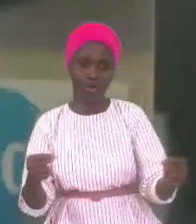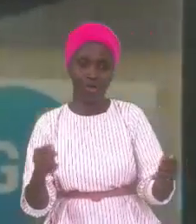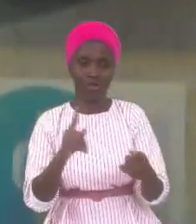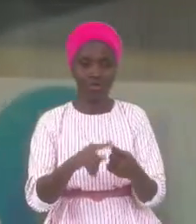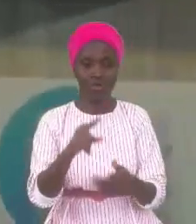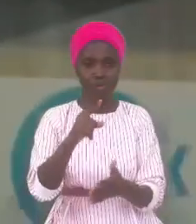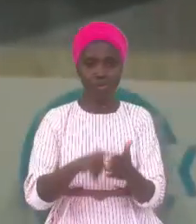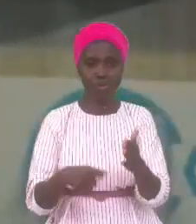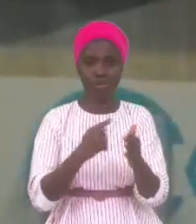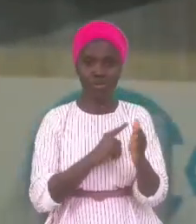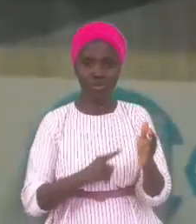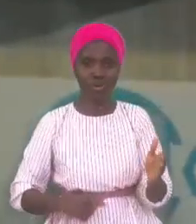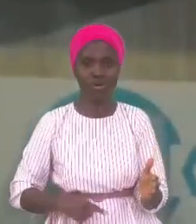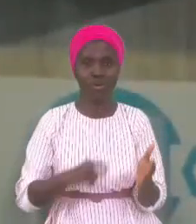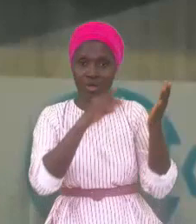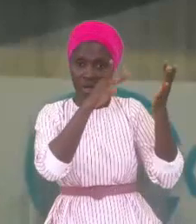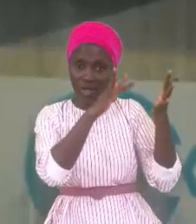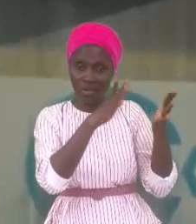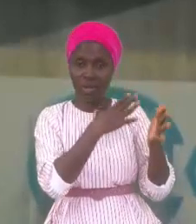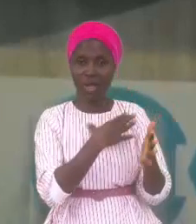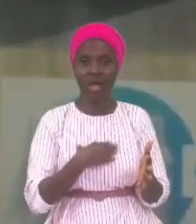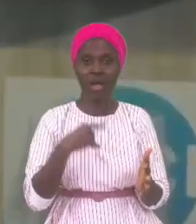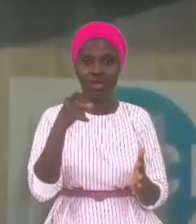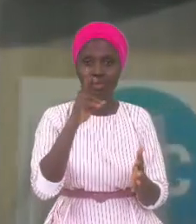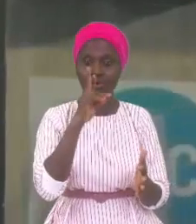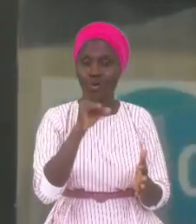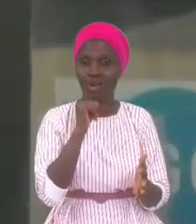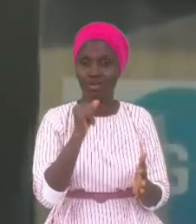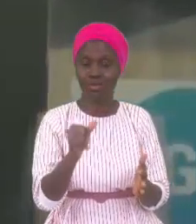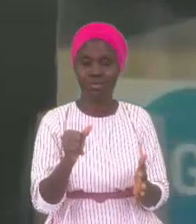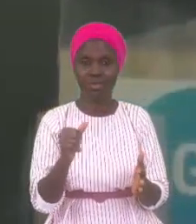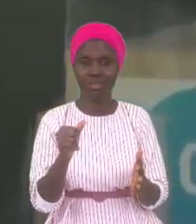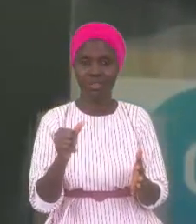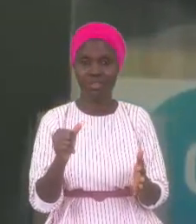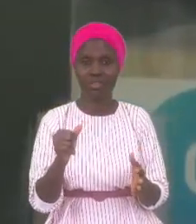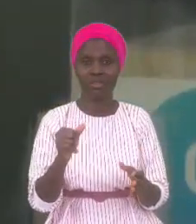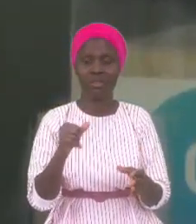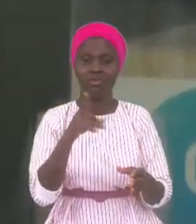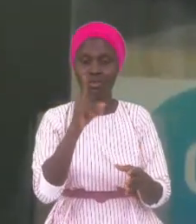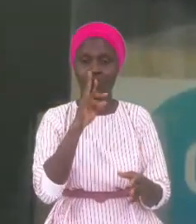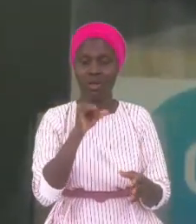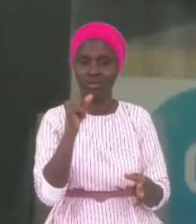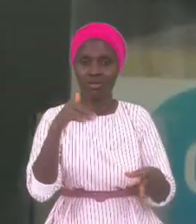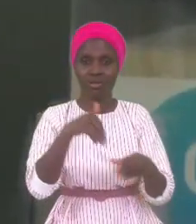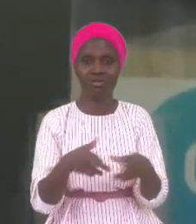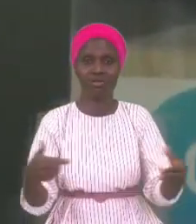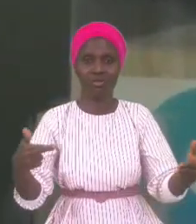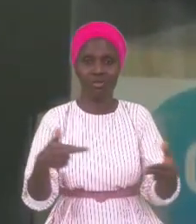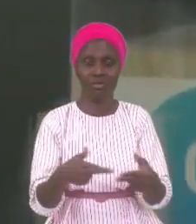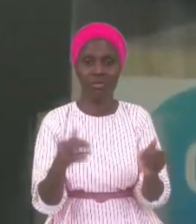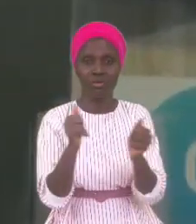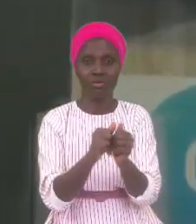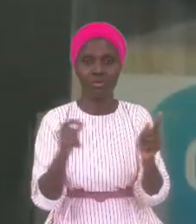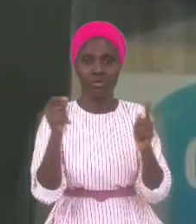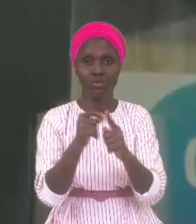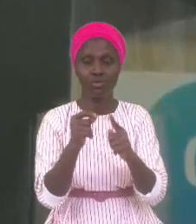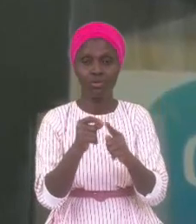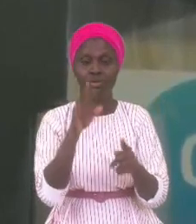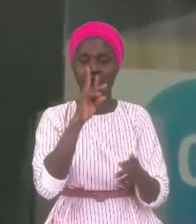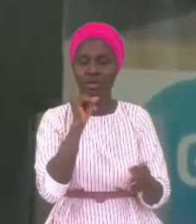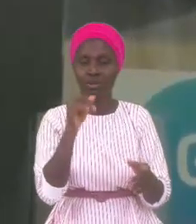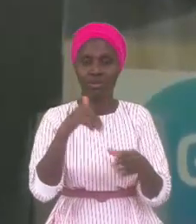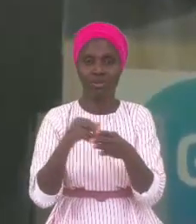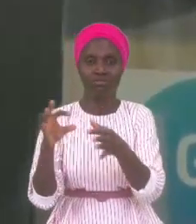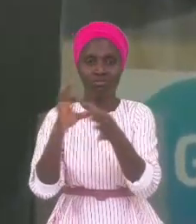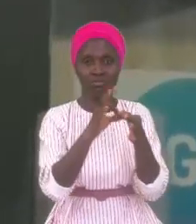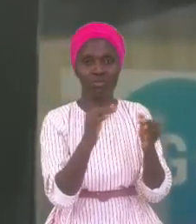Lord expects, so you are not in reconciliation with the Lord, you are not redeemed, you are not reconciled, you are not justified, you are not saved,